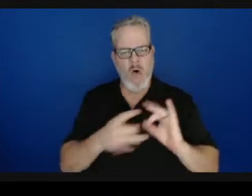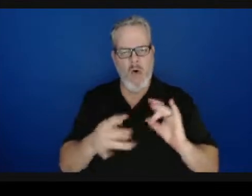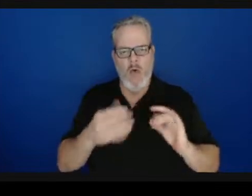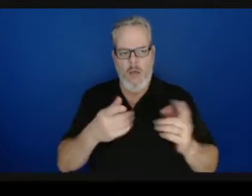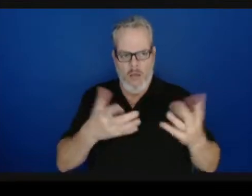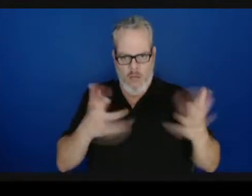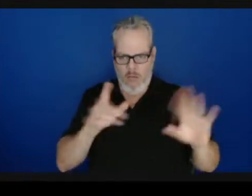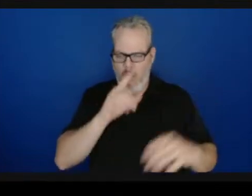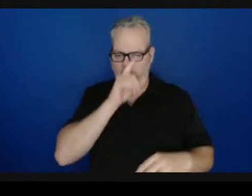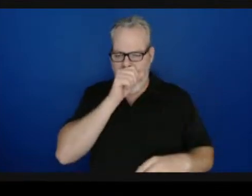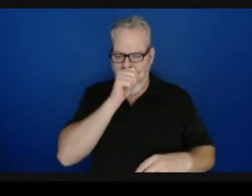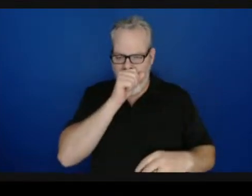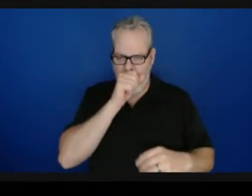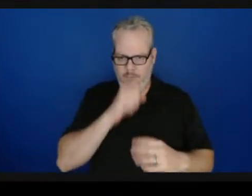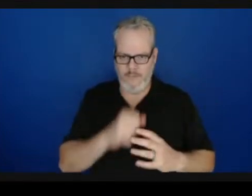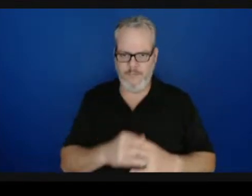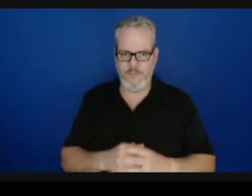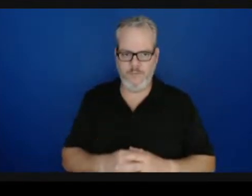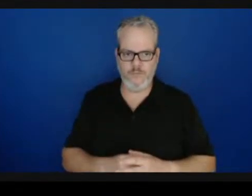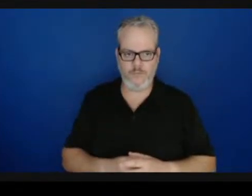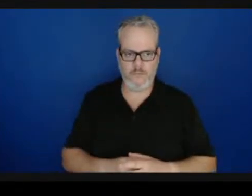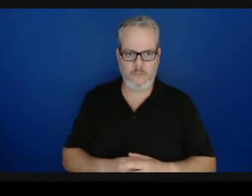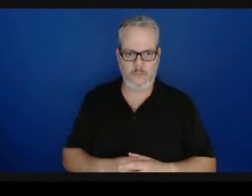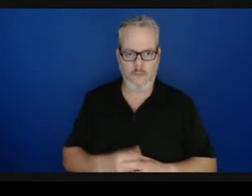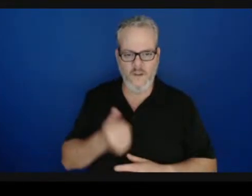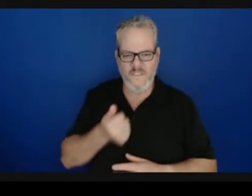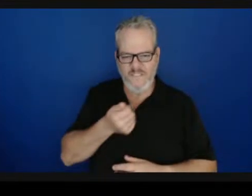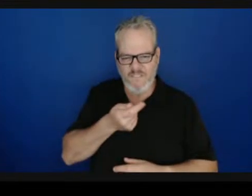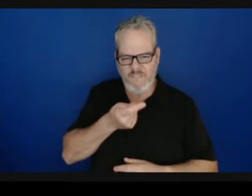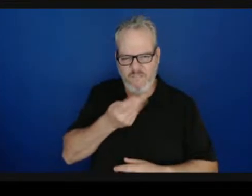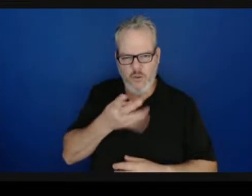what is interesting here. Very few earthquakes at the summit.